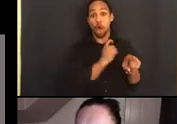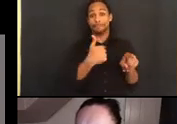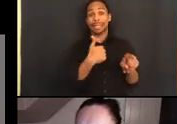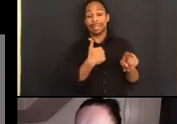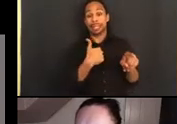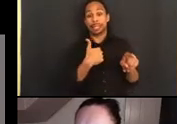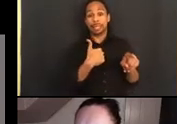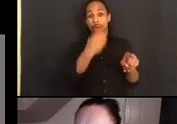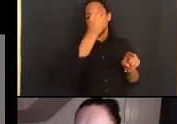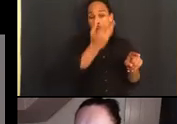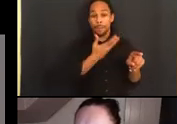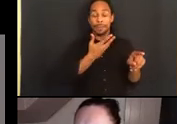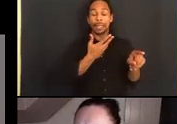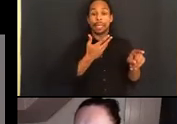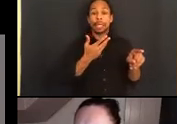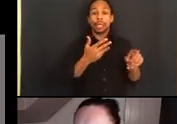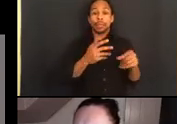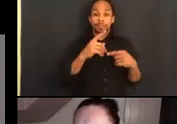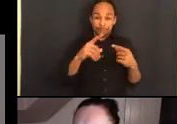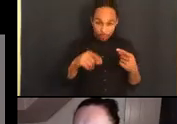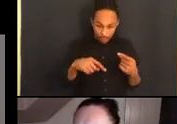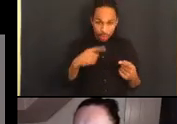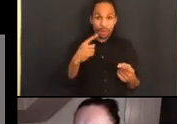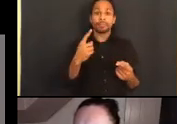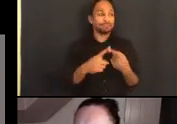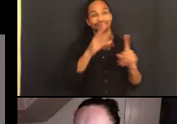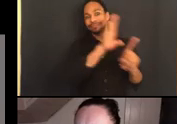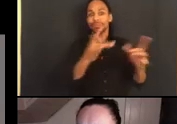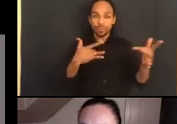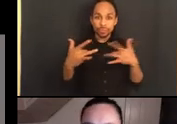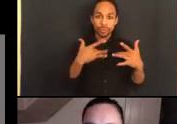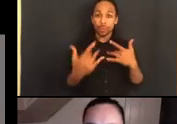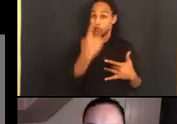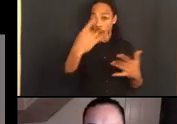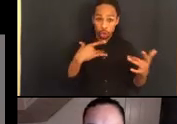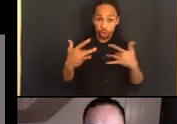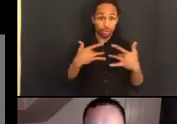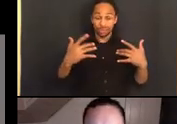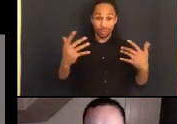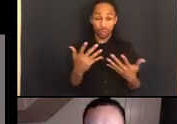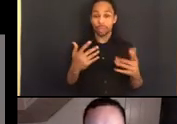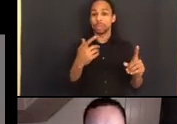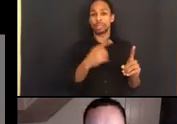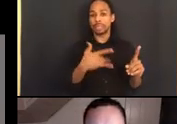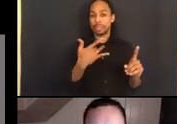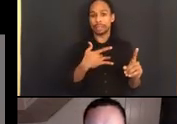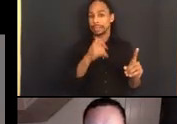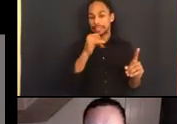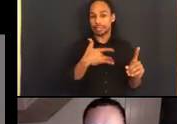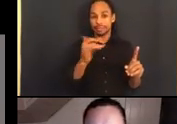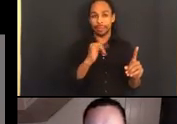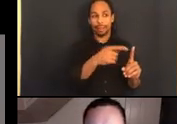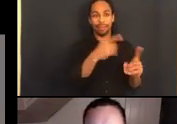about what he had concerns about. One concern he had was that it didn't seem like they were taking